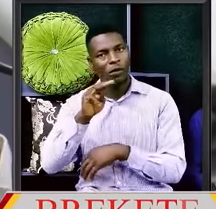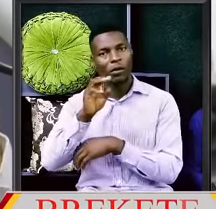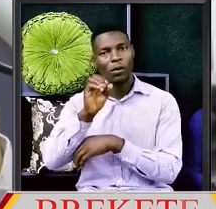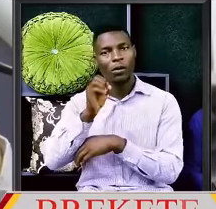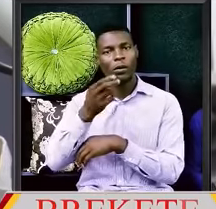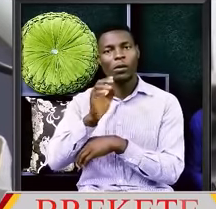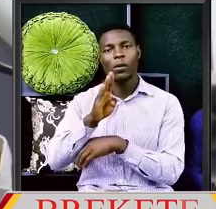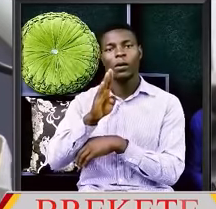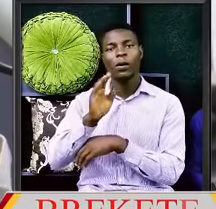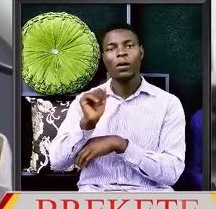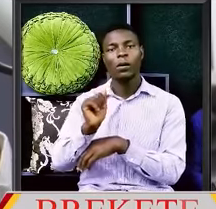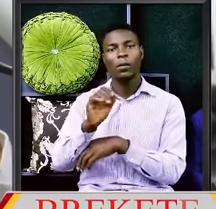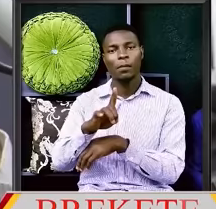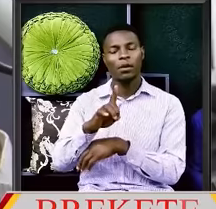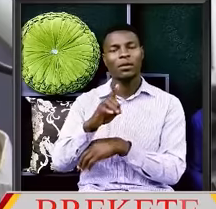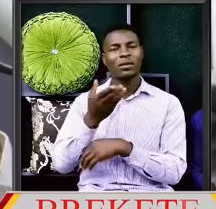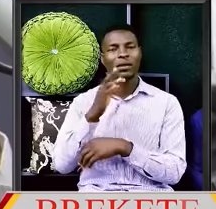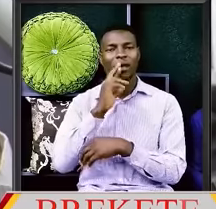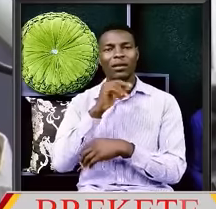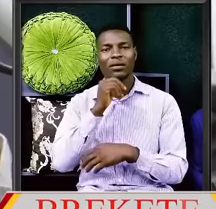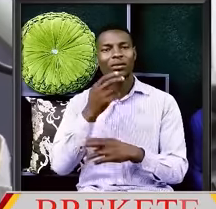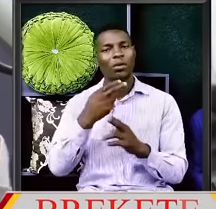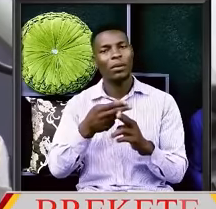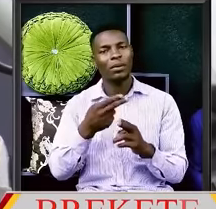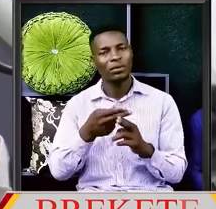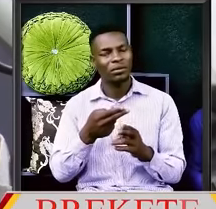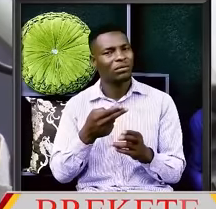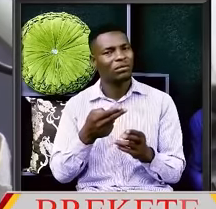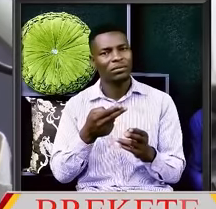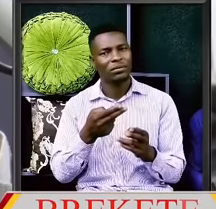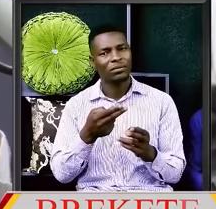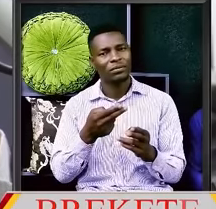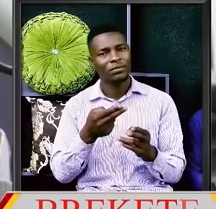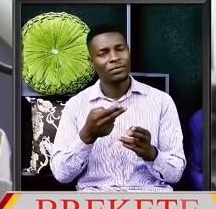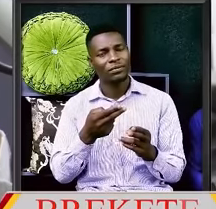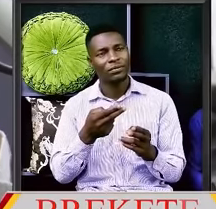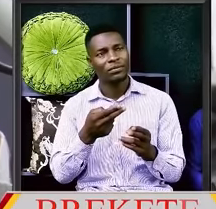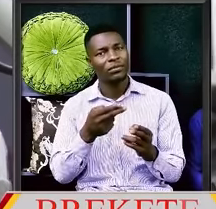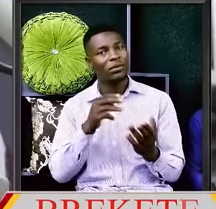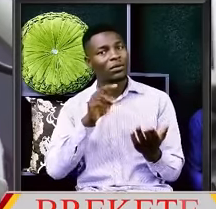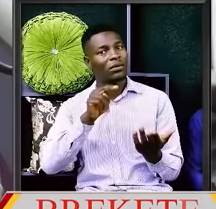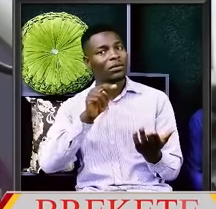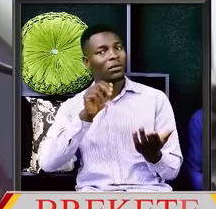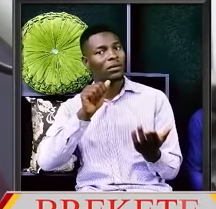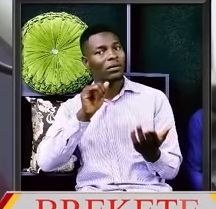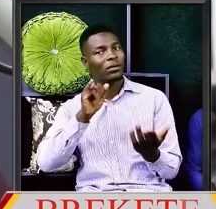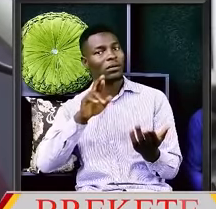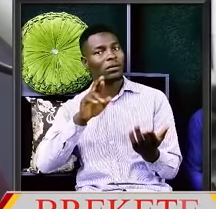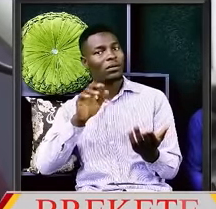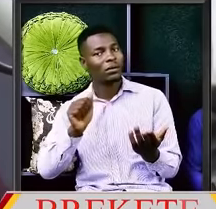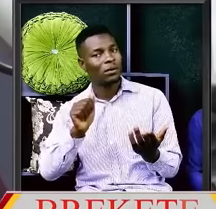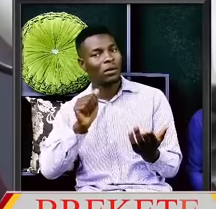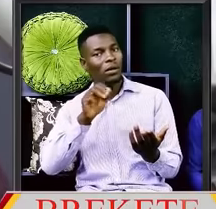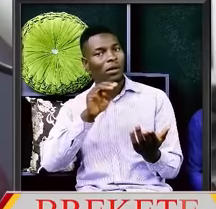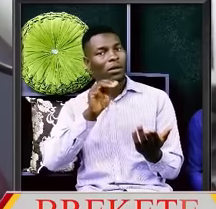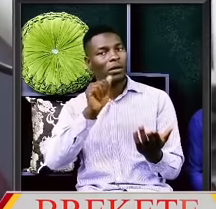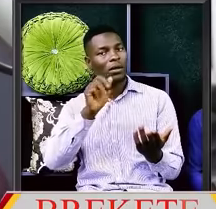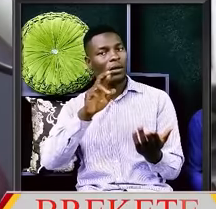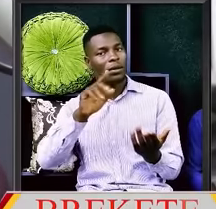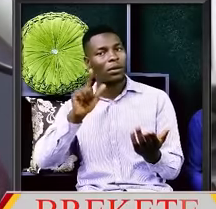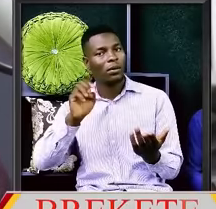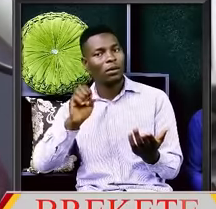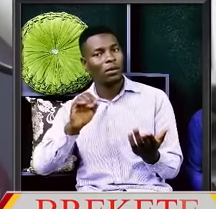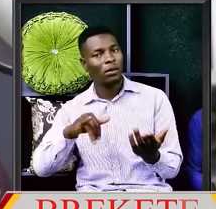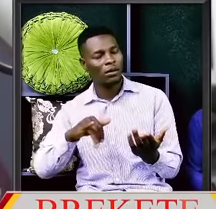are not mentioning, Baba has not one day mentioned Kamlari or Nairamali. The only time he mentioned Nairamali was when